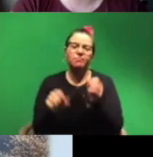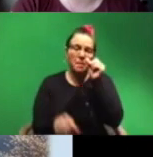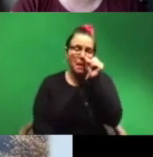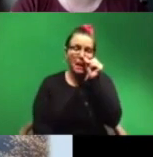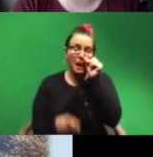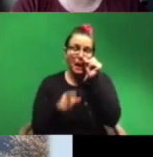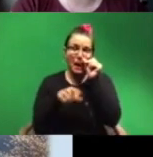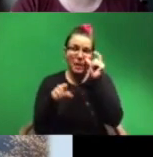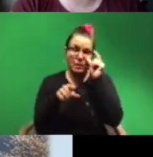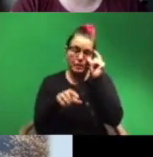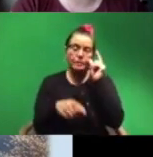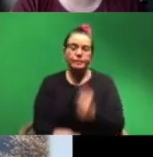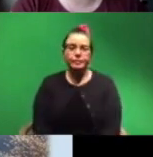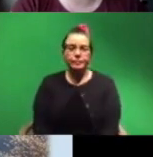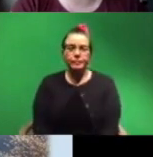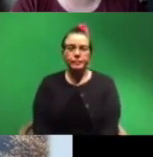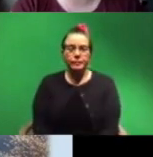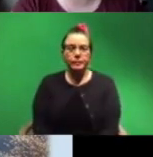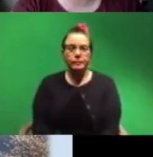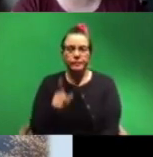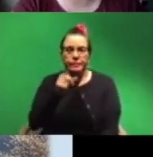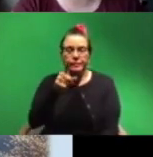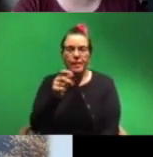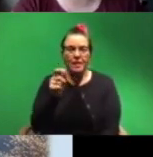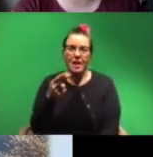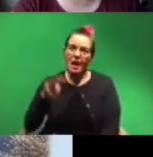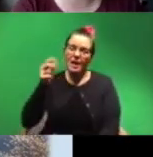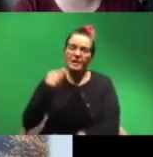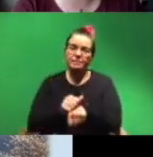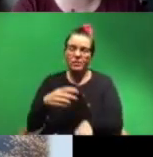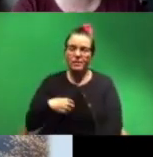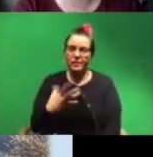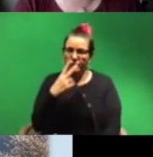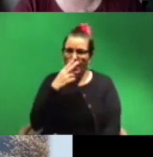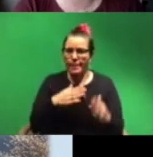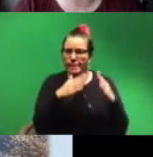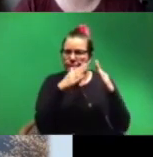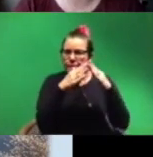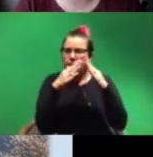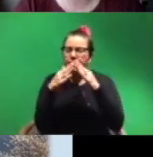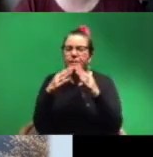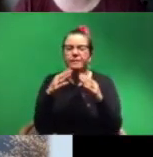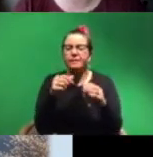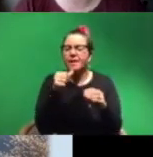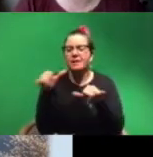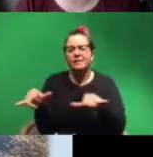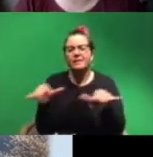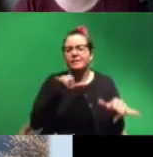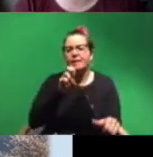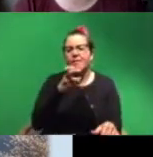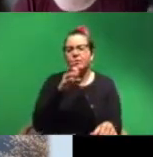are the highest mountains that I saw. And I think the peaks of these, they're not quite as high as Everest. I think they're